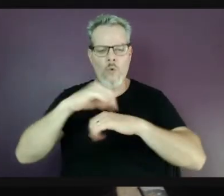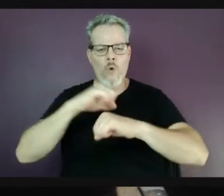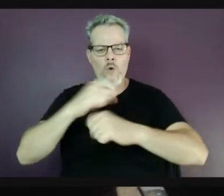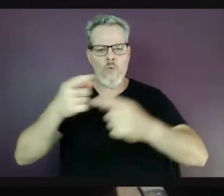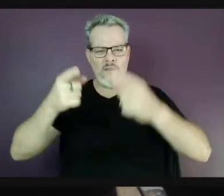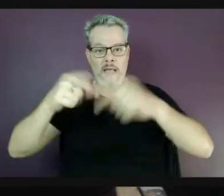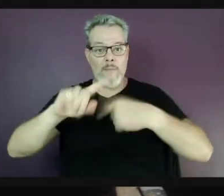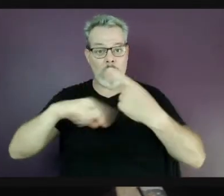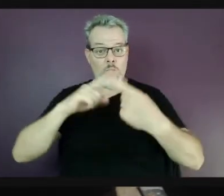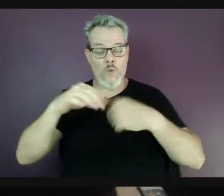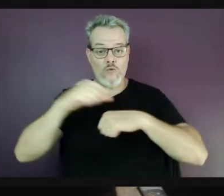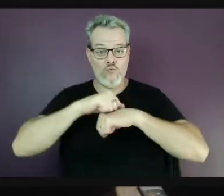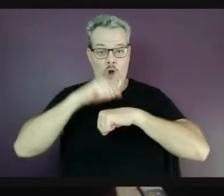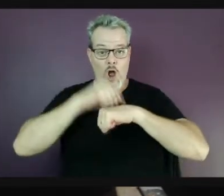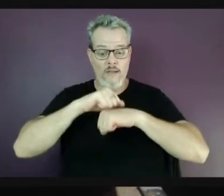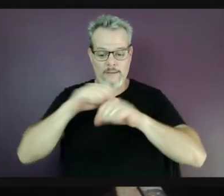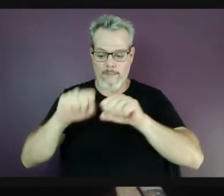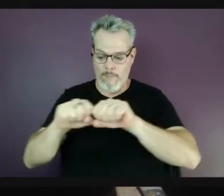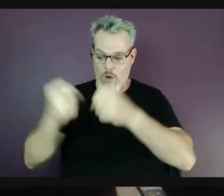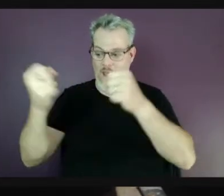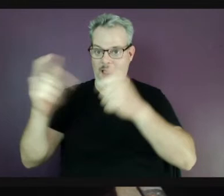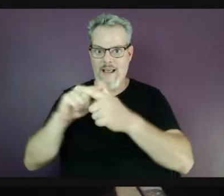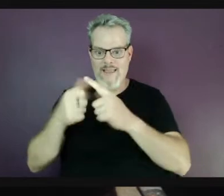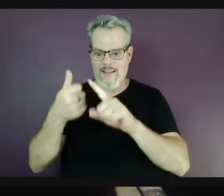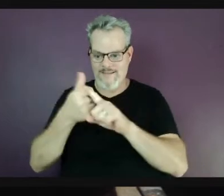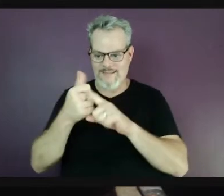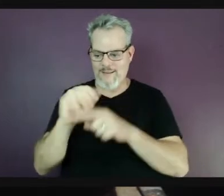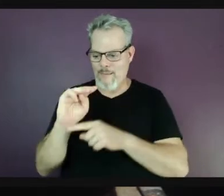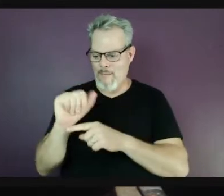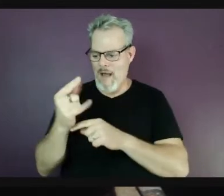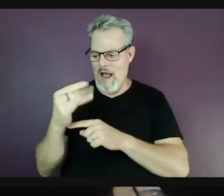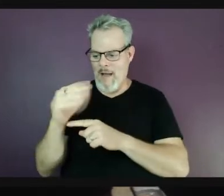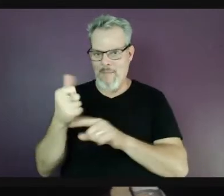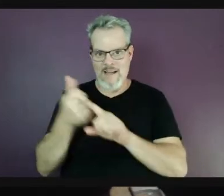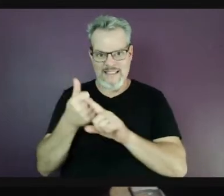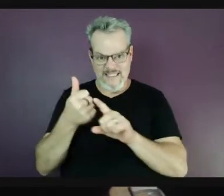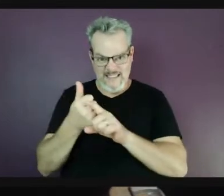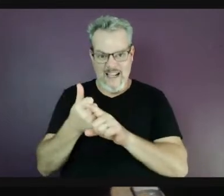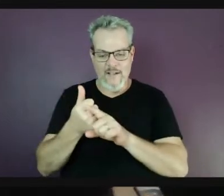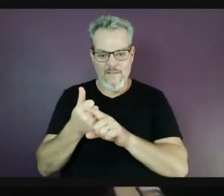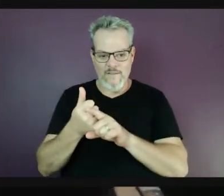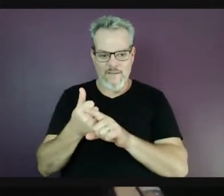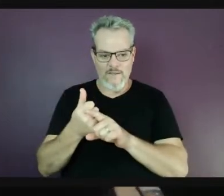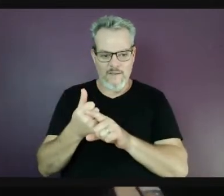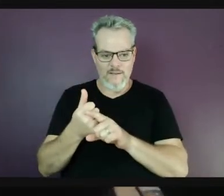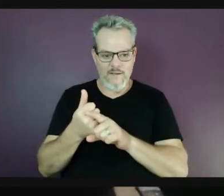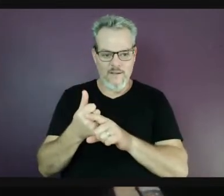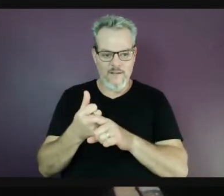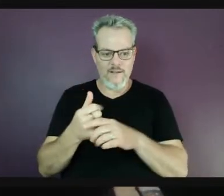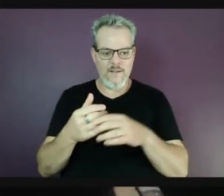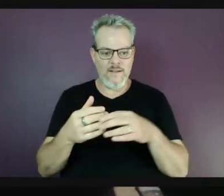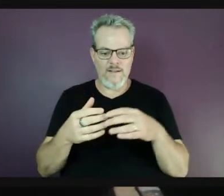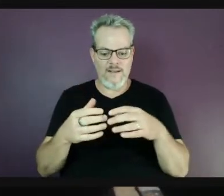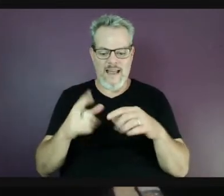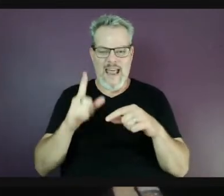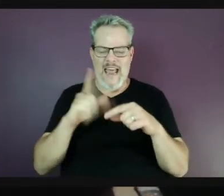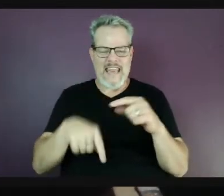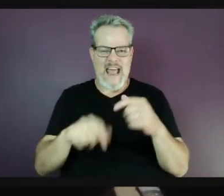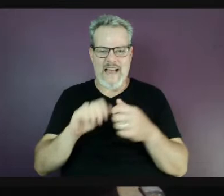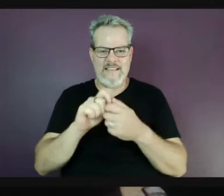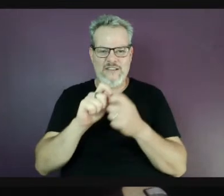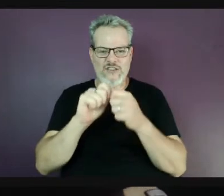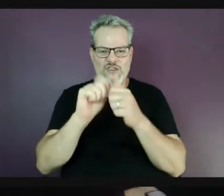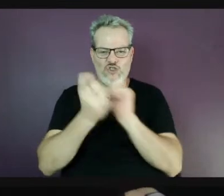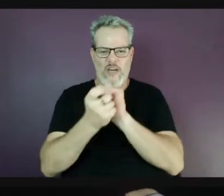break, and magma itself, the actual, if you have a body that's large enough, it can't actually break its liquid, it just sloshes